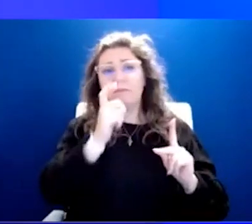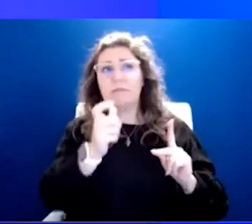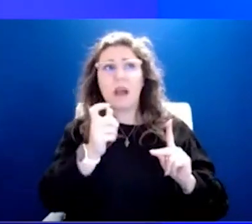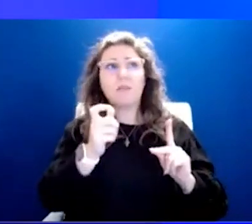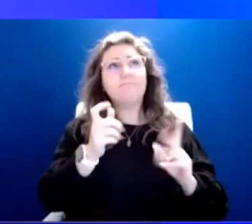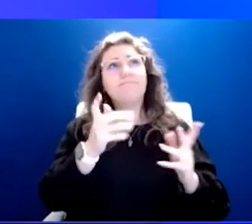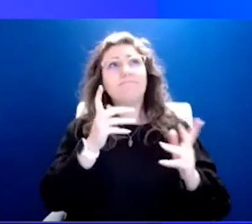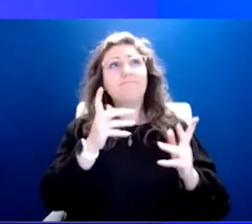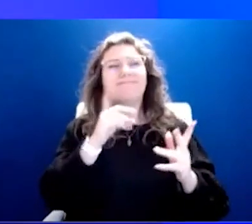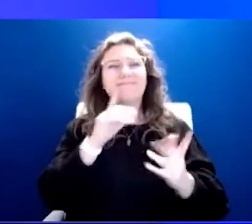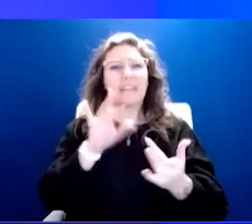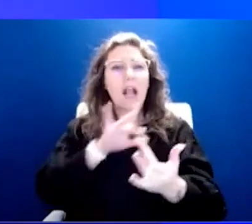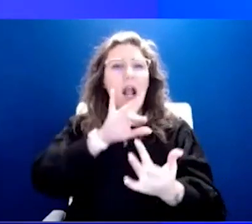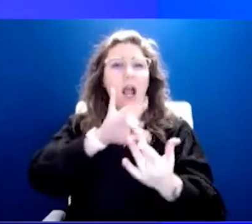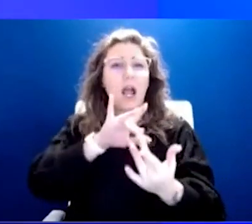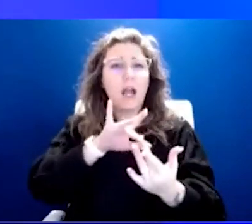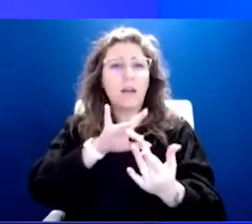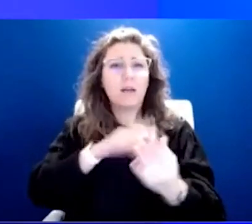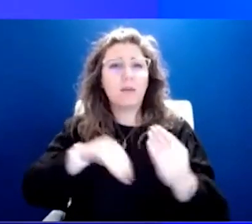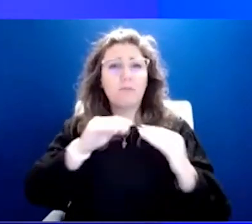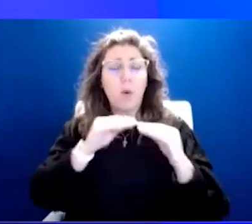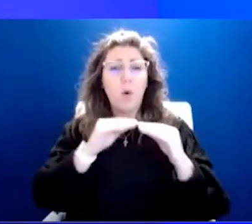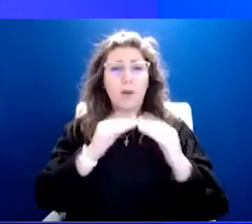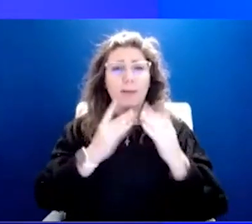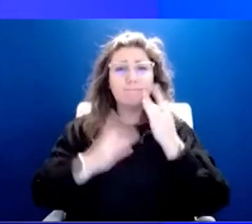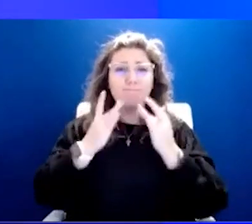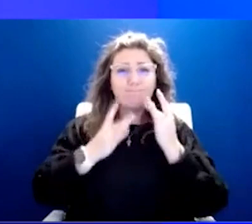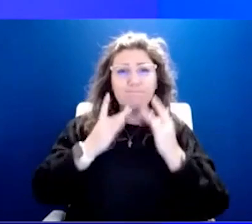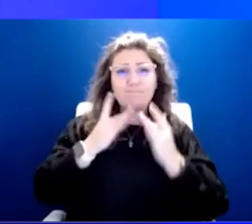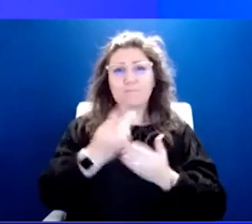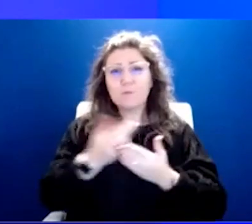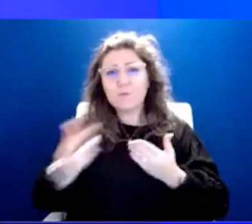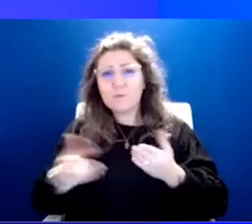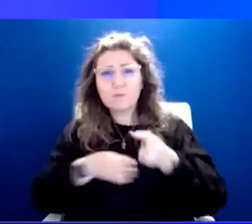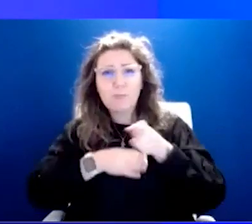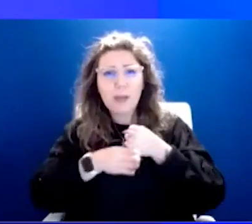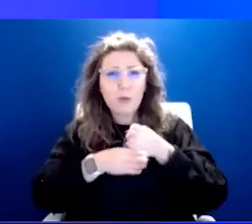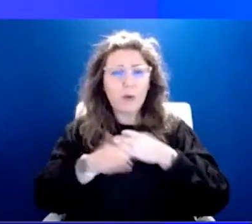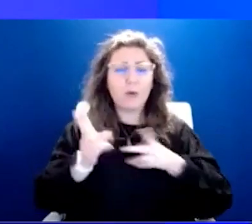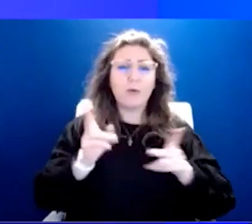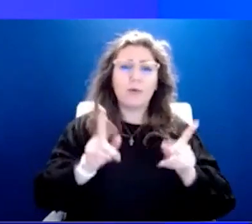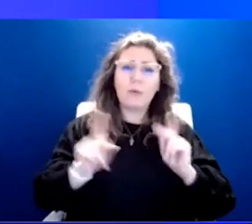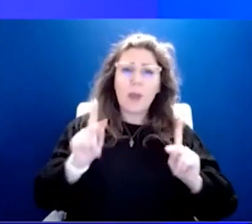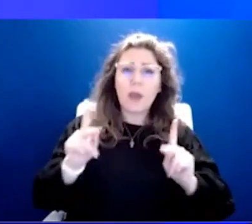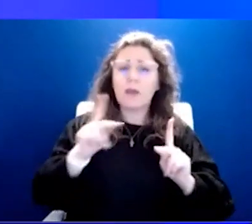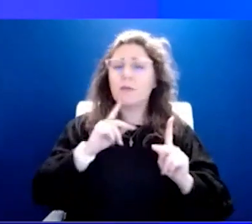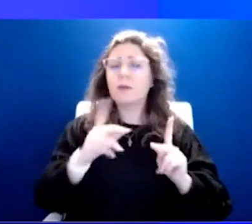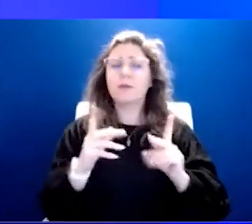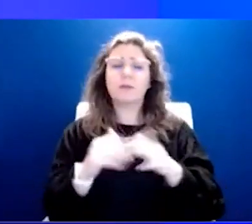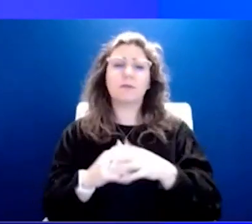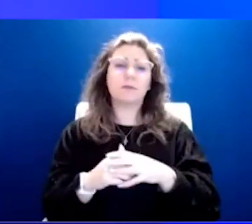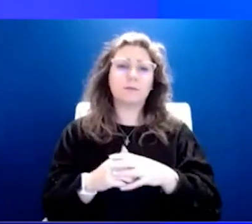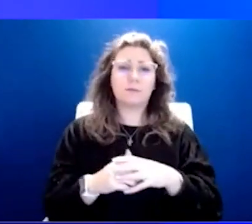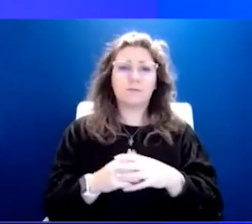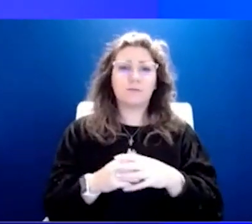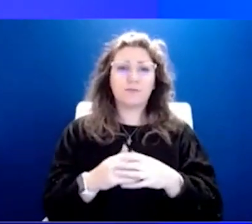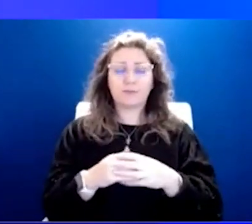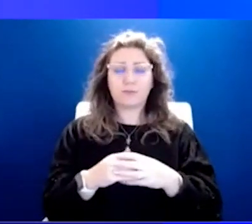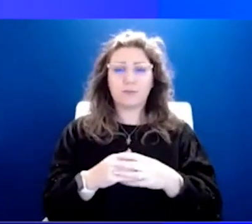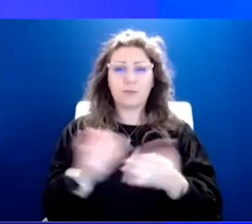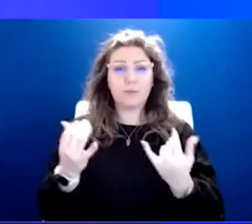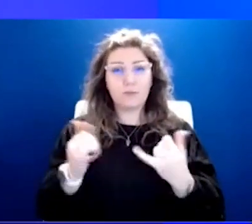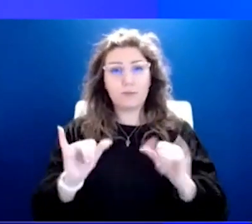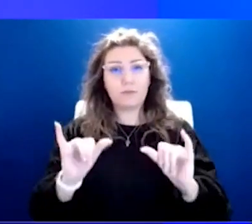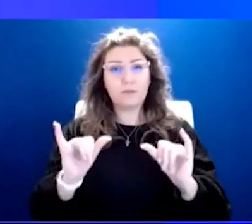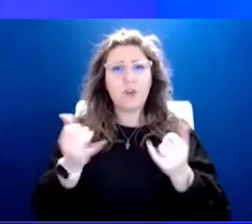who haven't reached some of our more under-resourced minority populations, underrepresented minority populations. We still are trying to get the word out